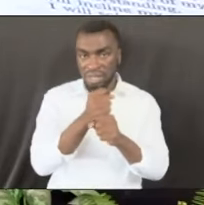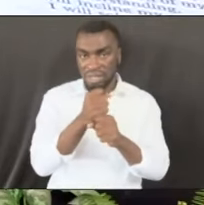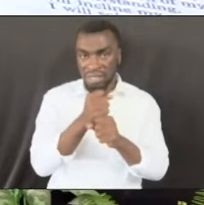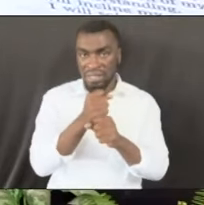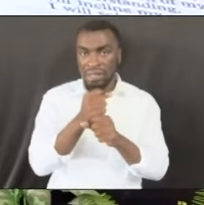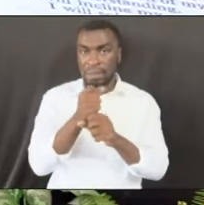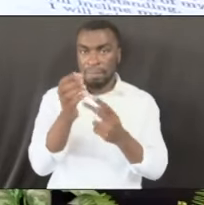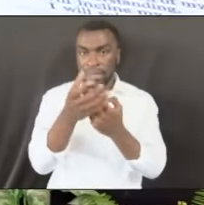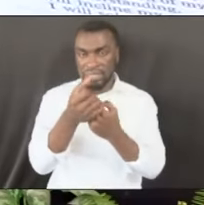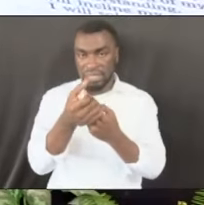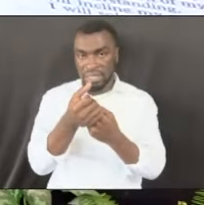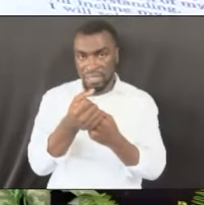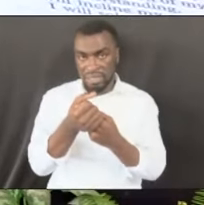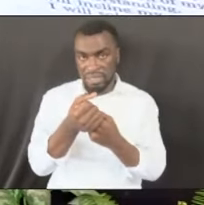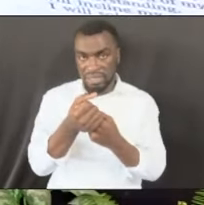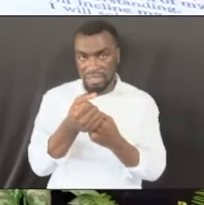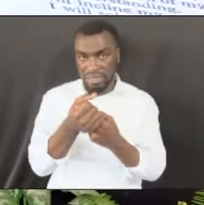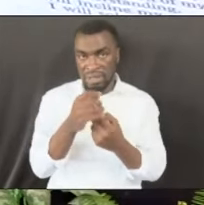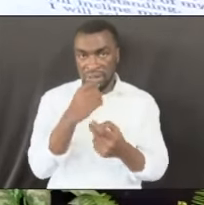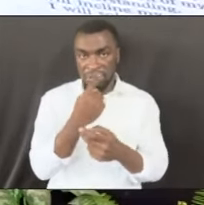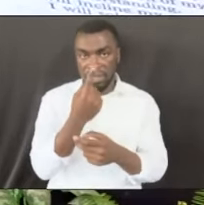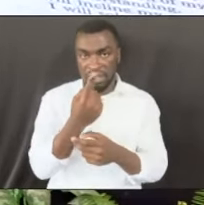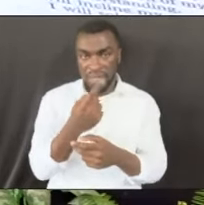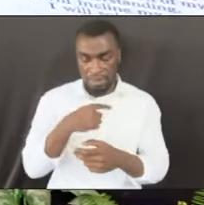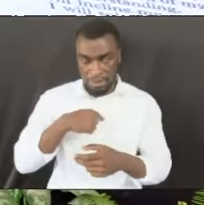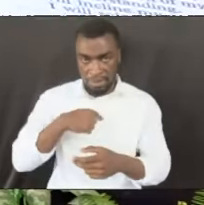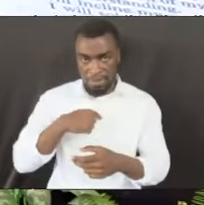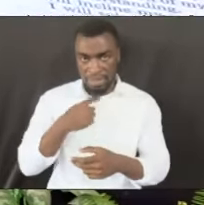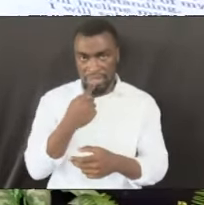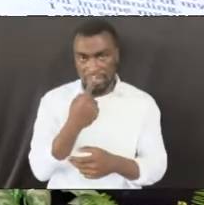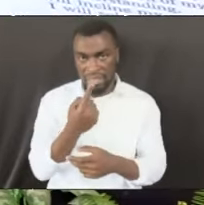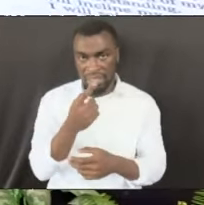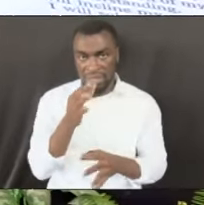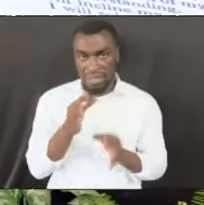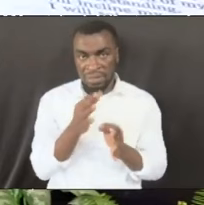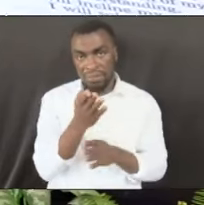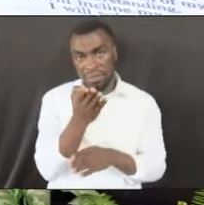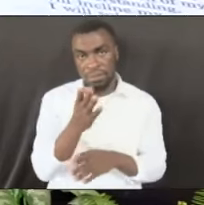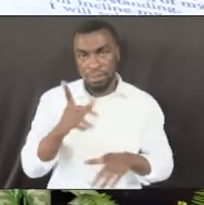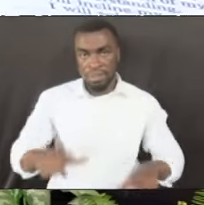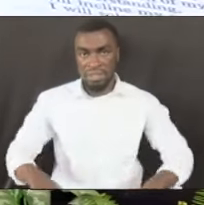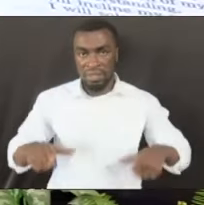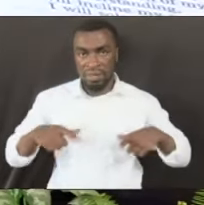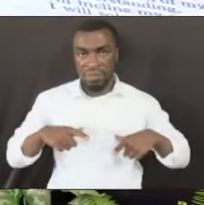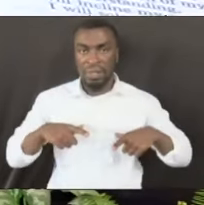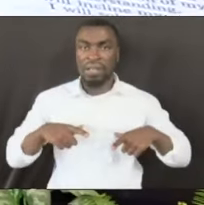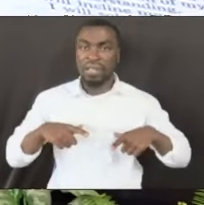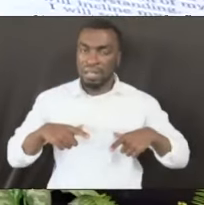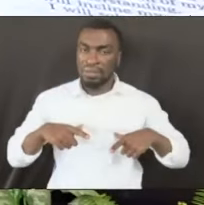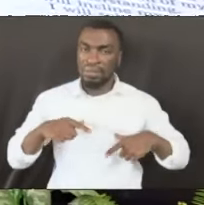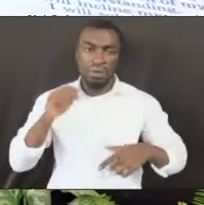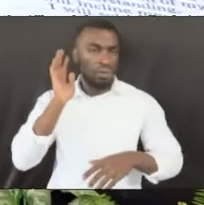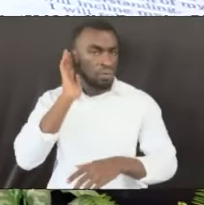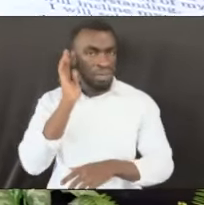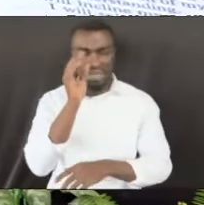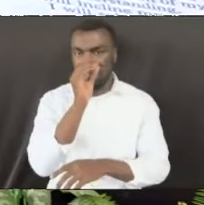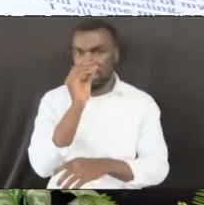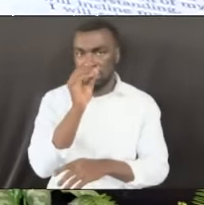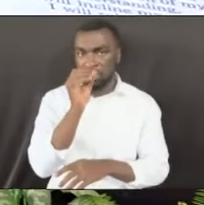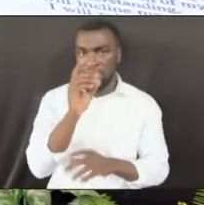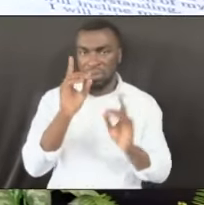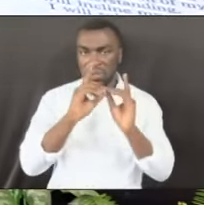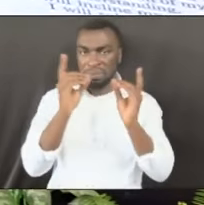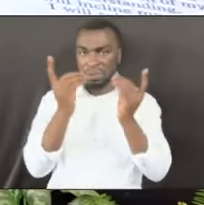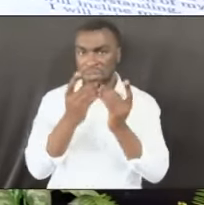man, if you are leading a life of disobedience, the department you're working for, you could